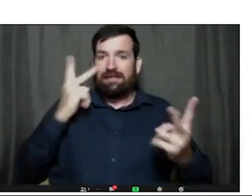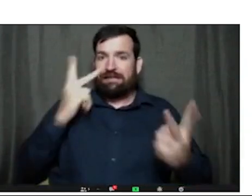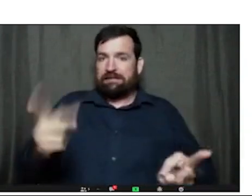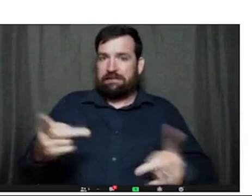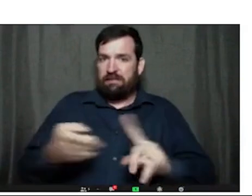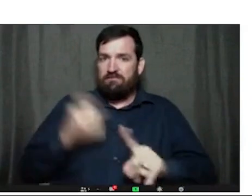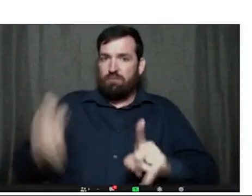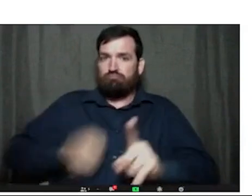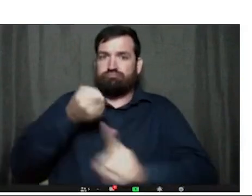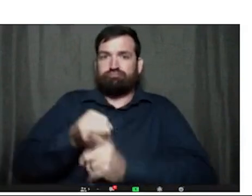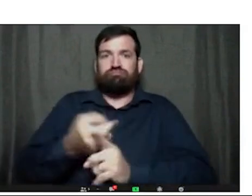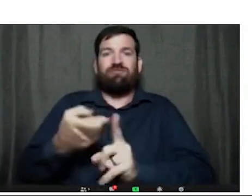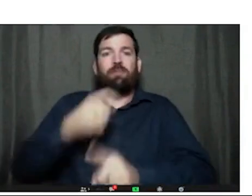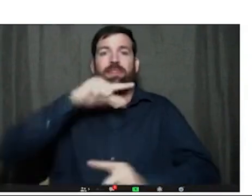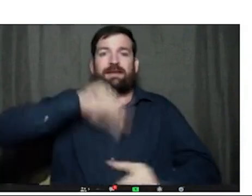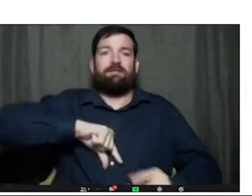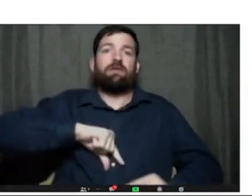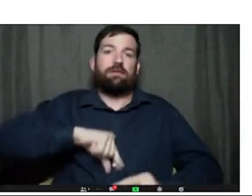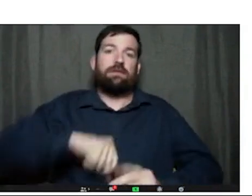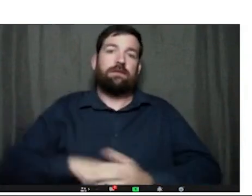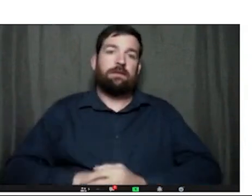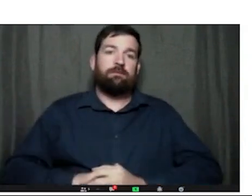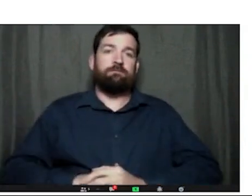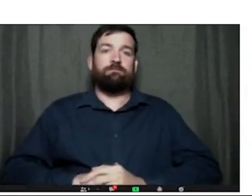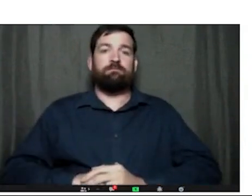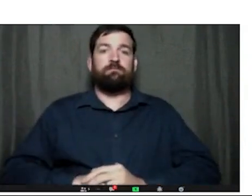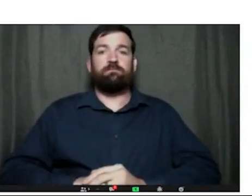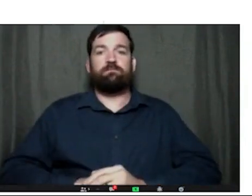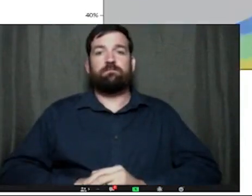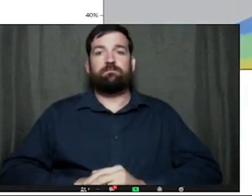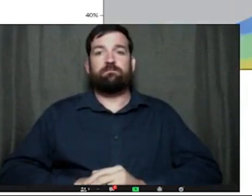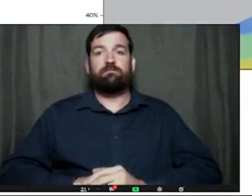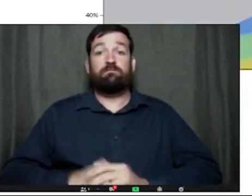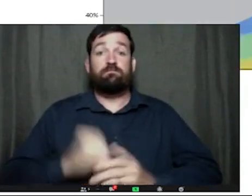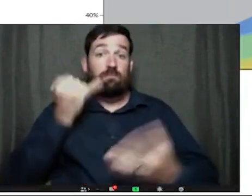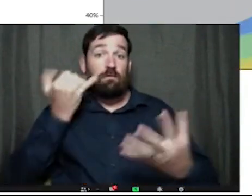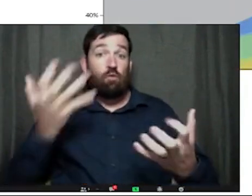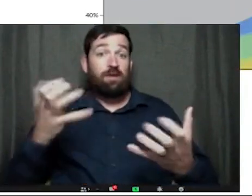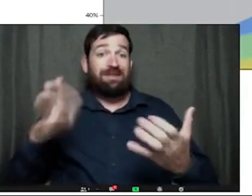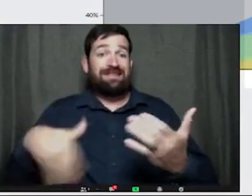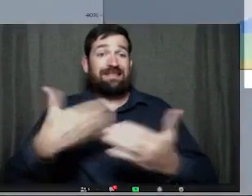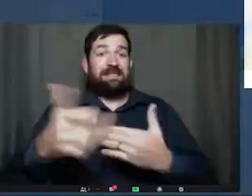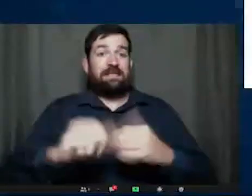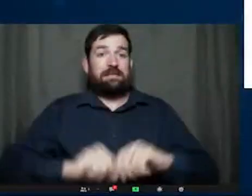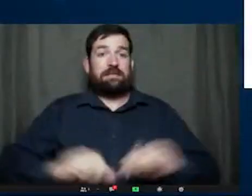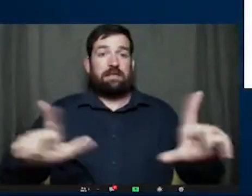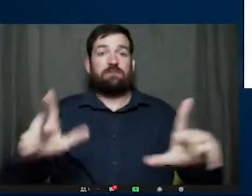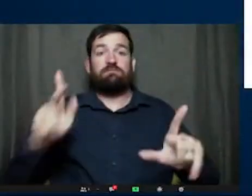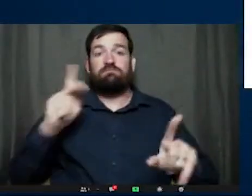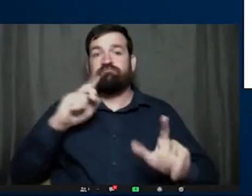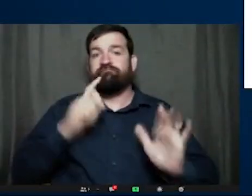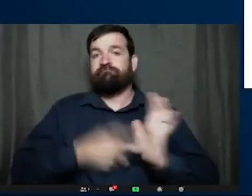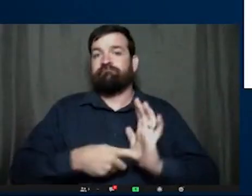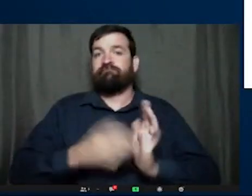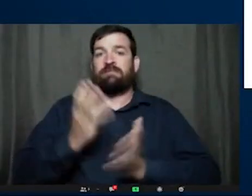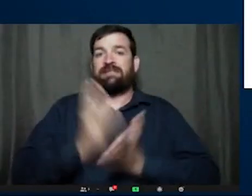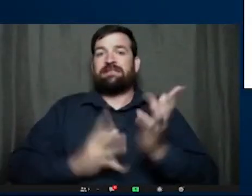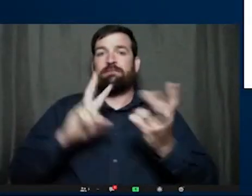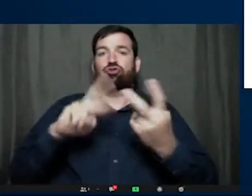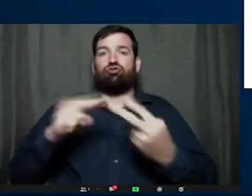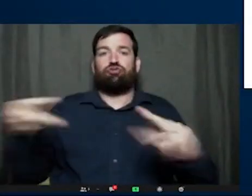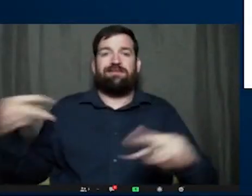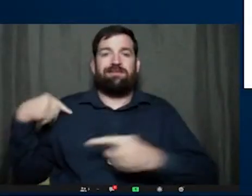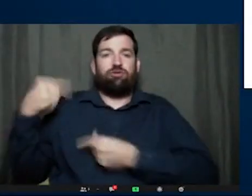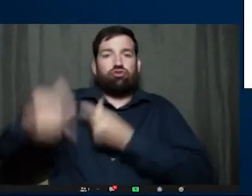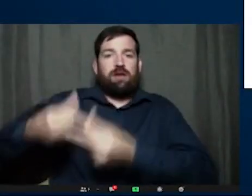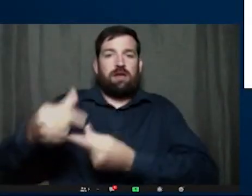at this point. Right. So if you want, I'll show you on my next slide. You can see some of the genomic data that we have for the strains that are